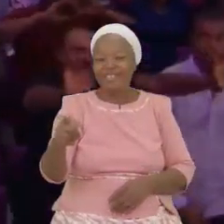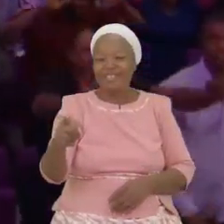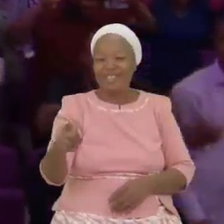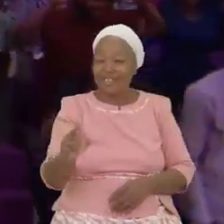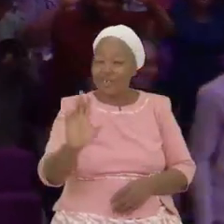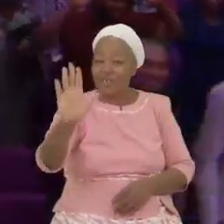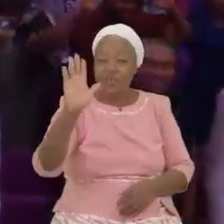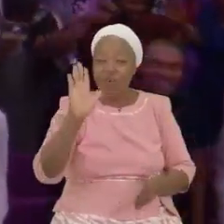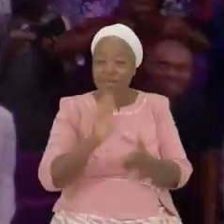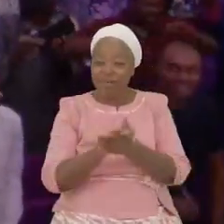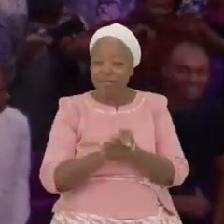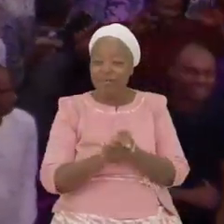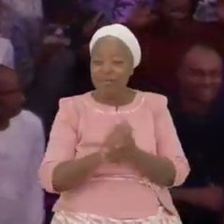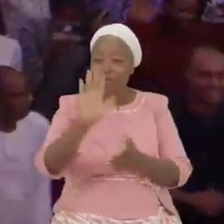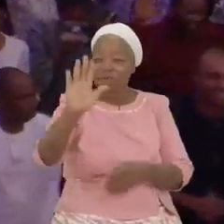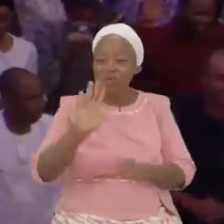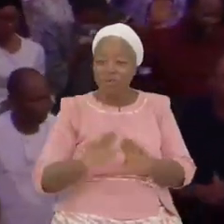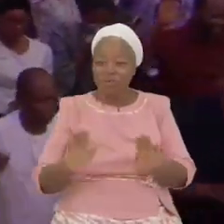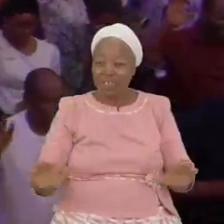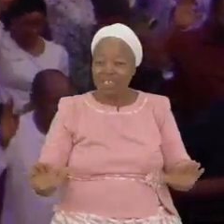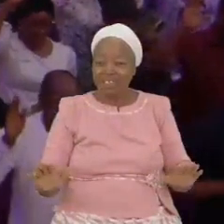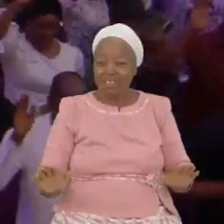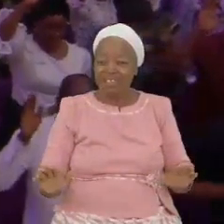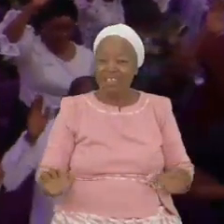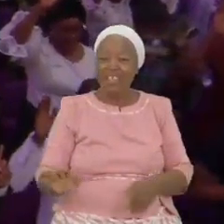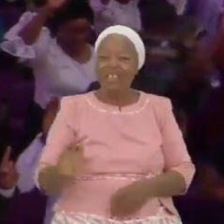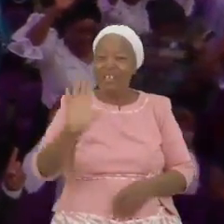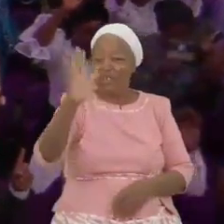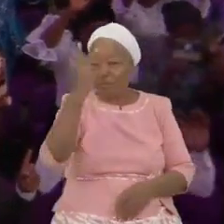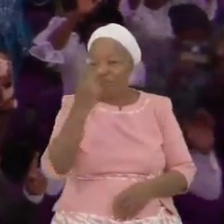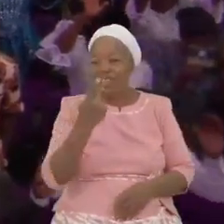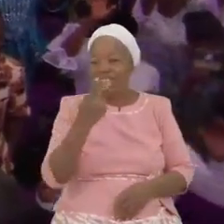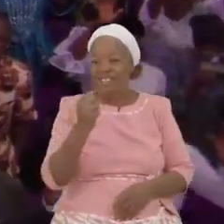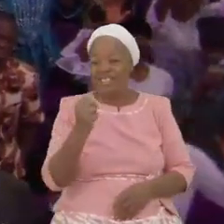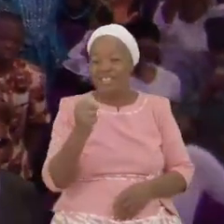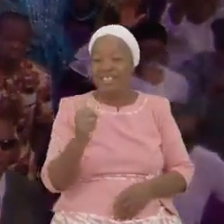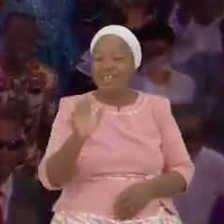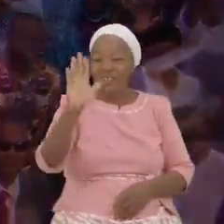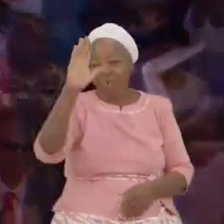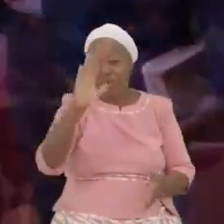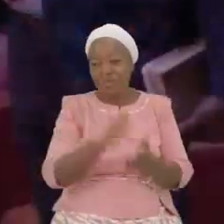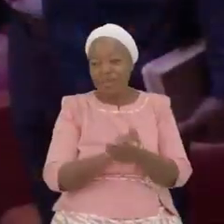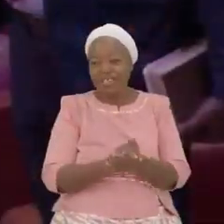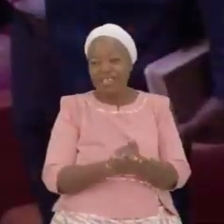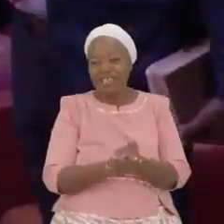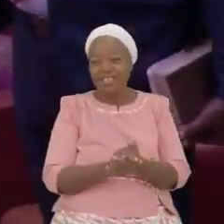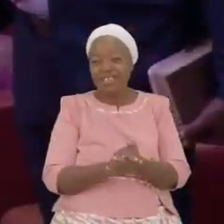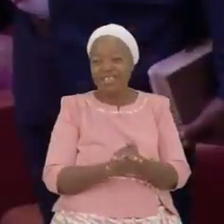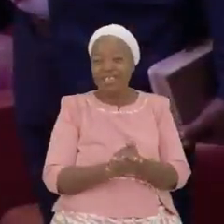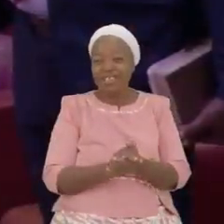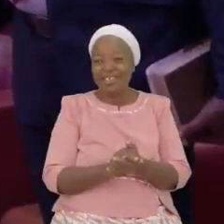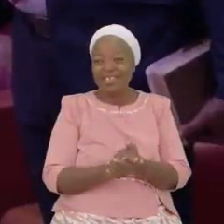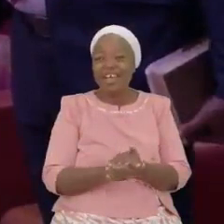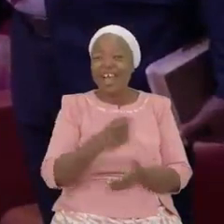your wife, your children, your parents, your husband, for